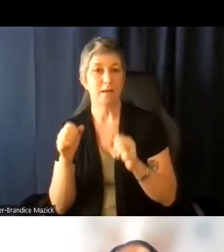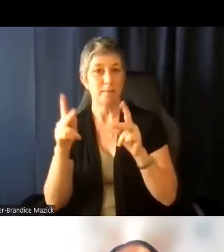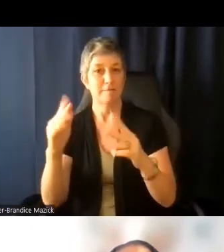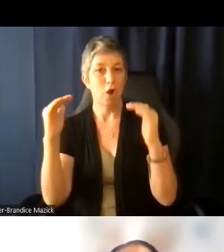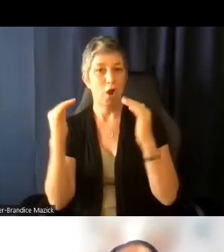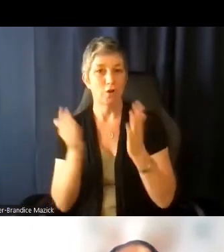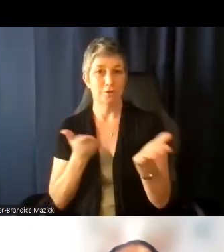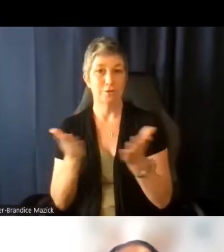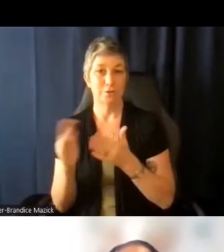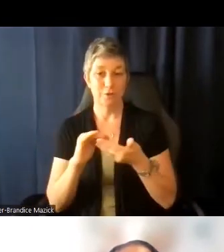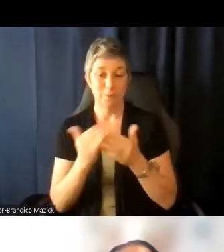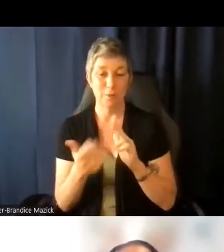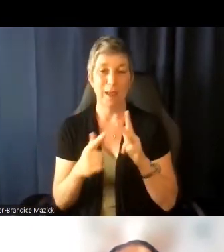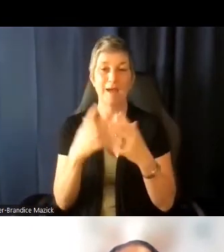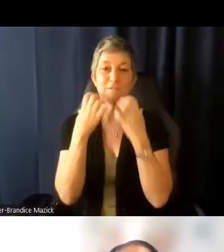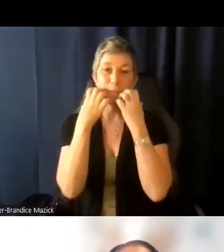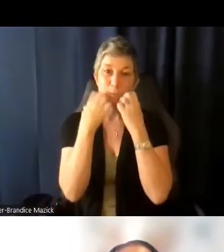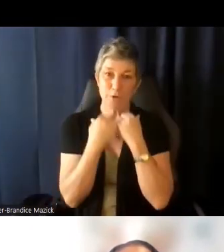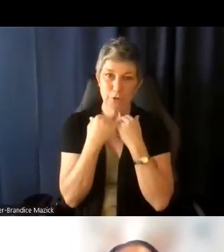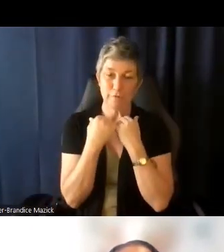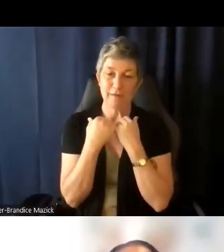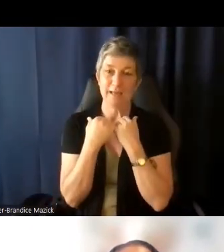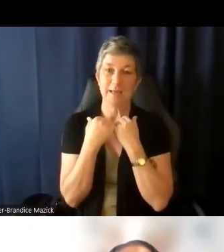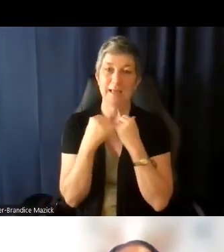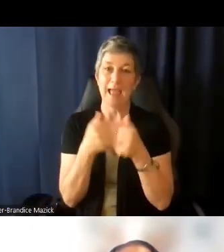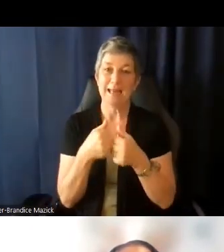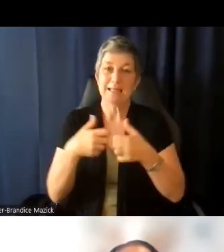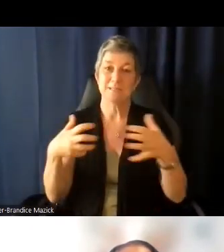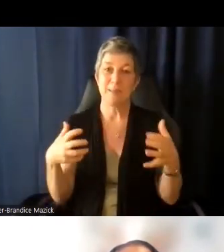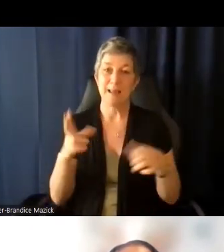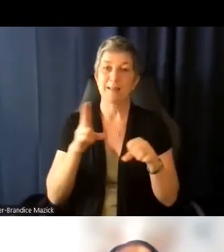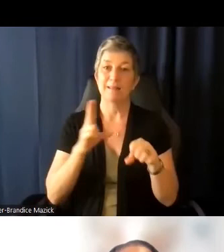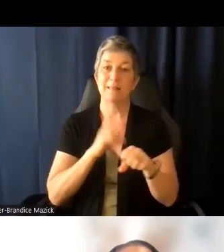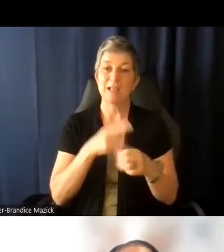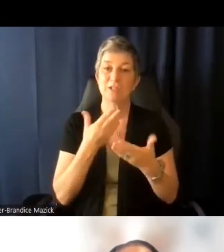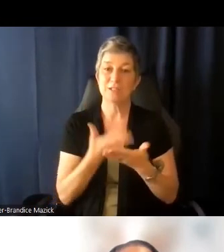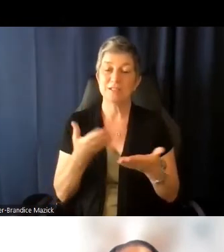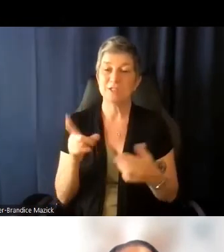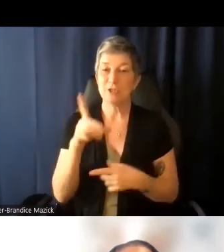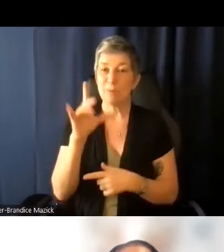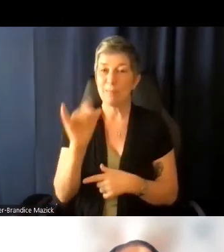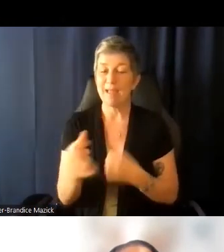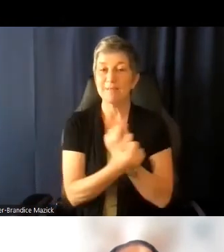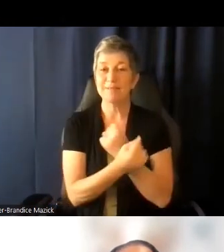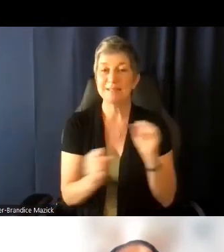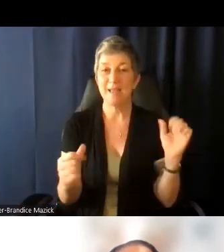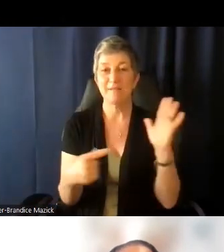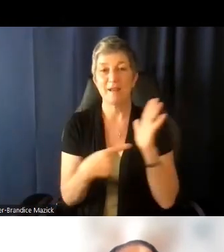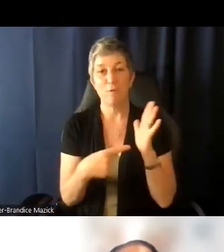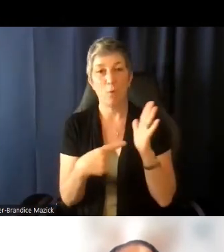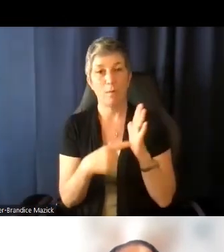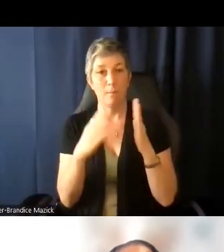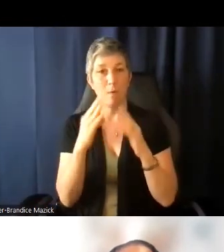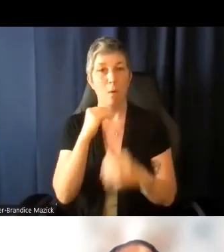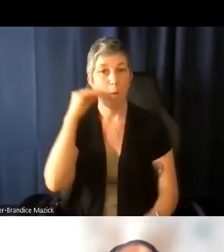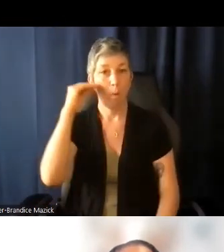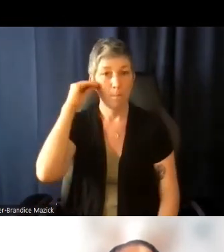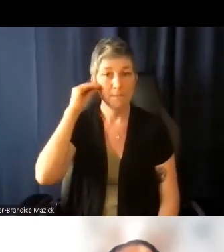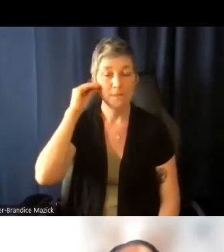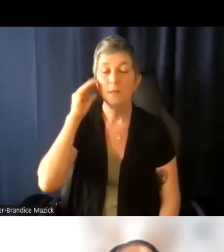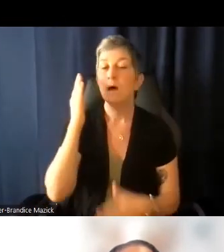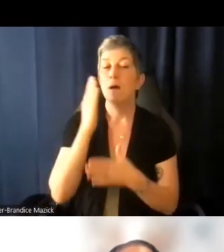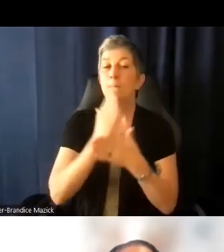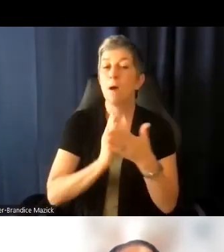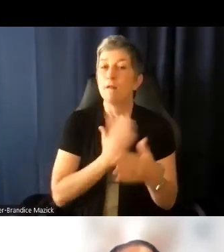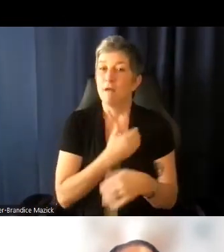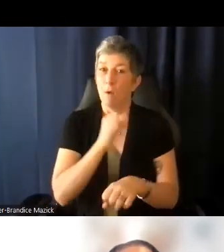communities, and preserving and expanding the nation's supply of safe and affordable homes. And as part of our work,